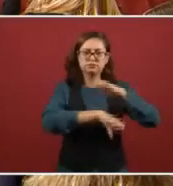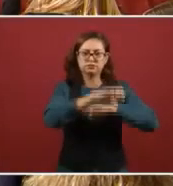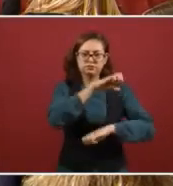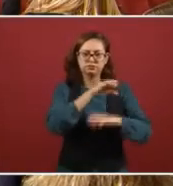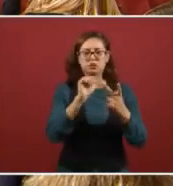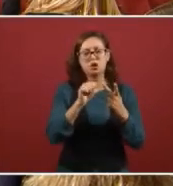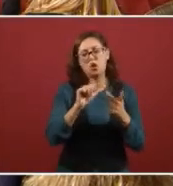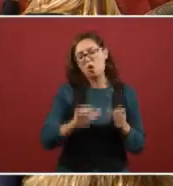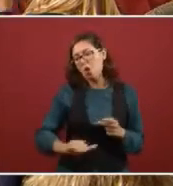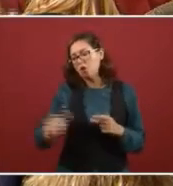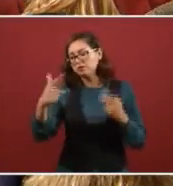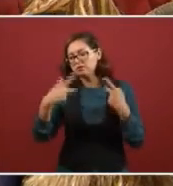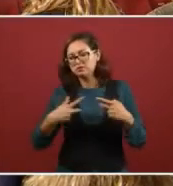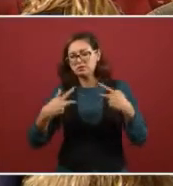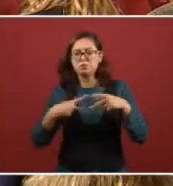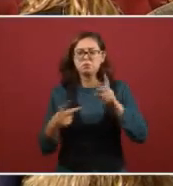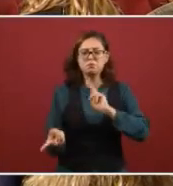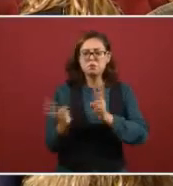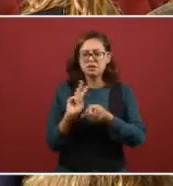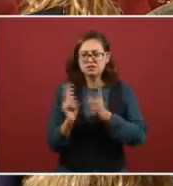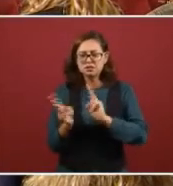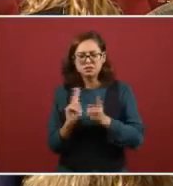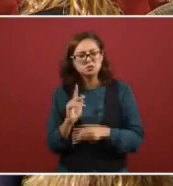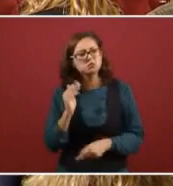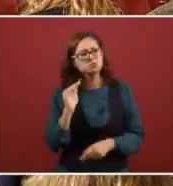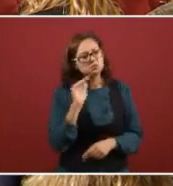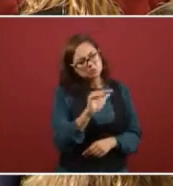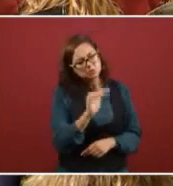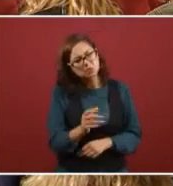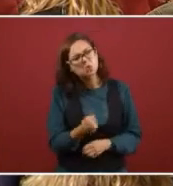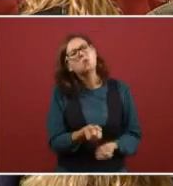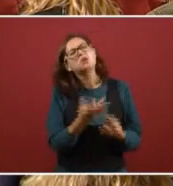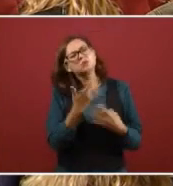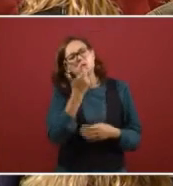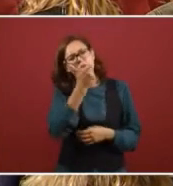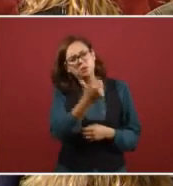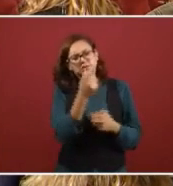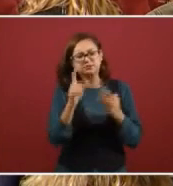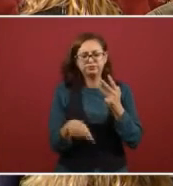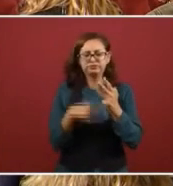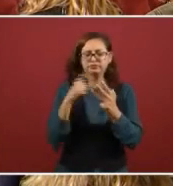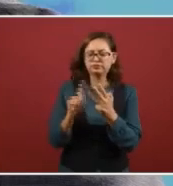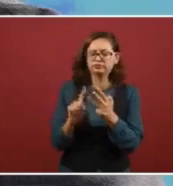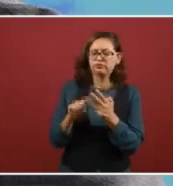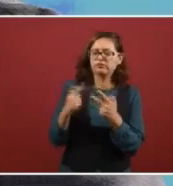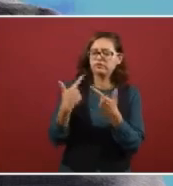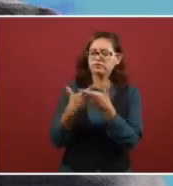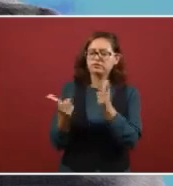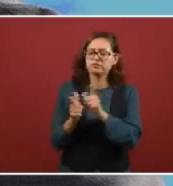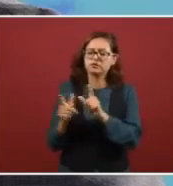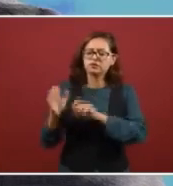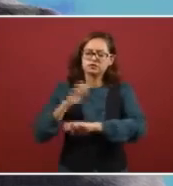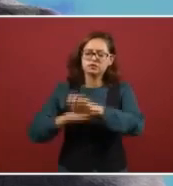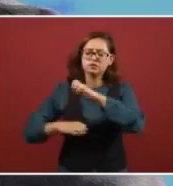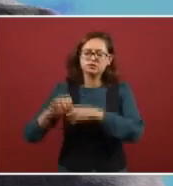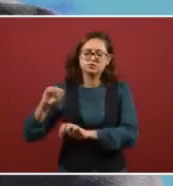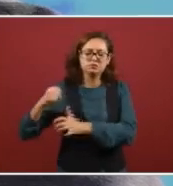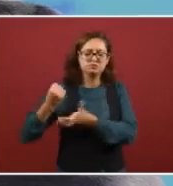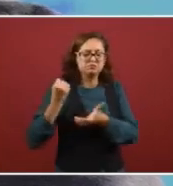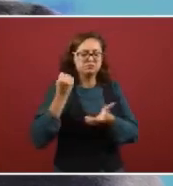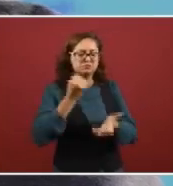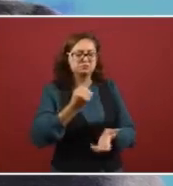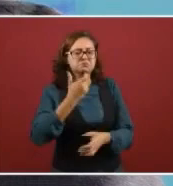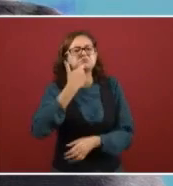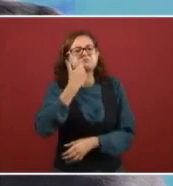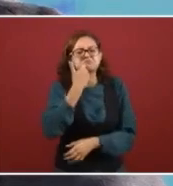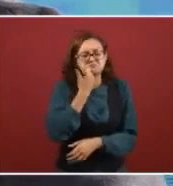neighbors. Some of the area neighbors have wanted information. And the third is some investors that